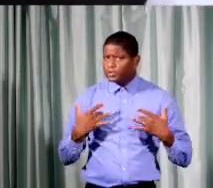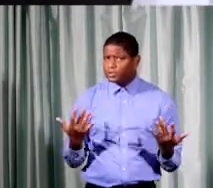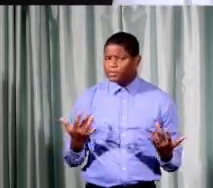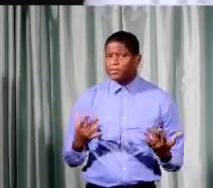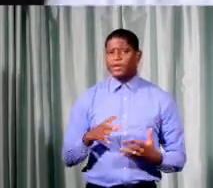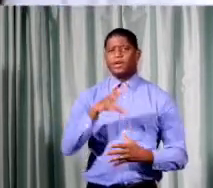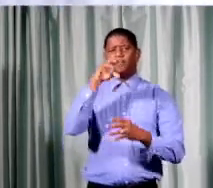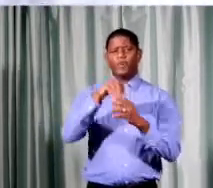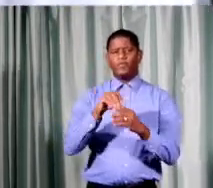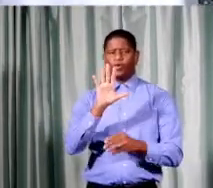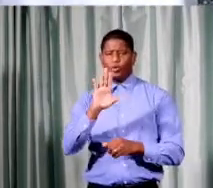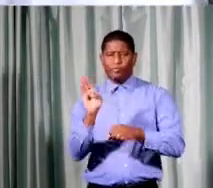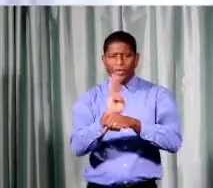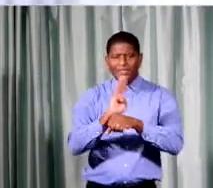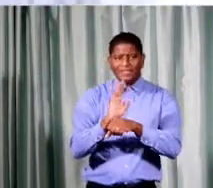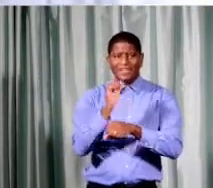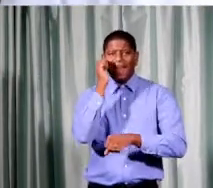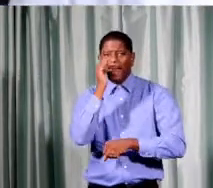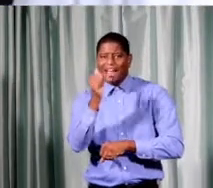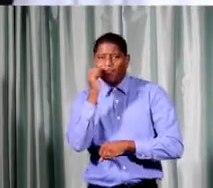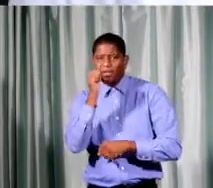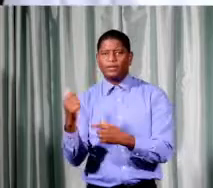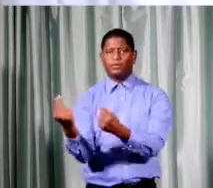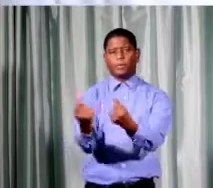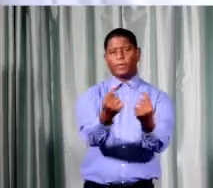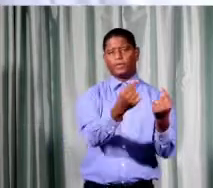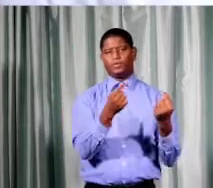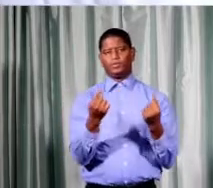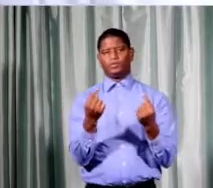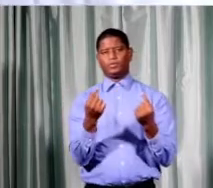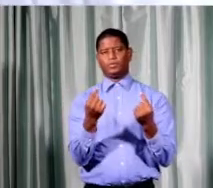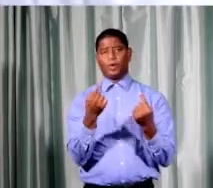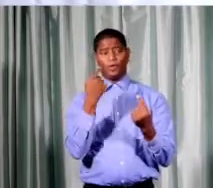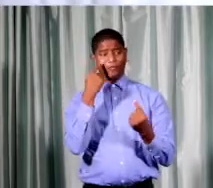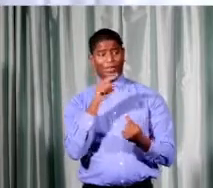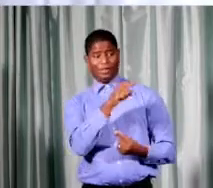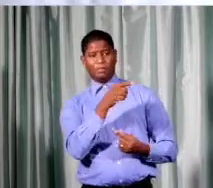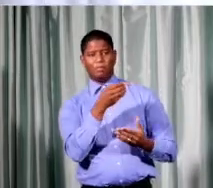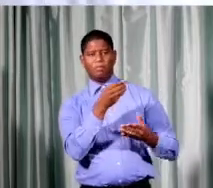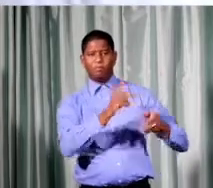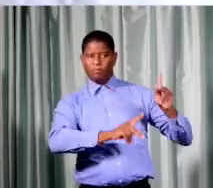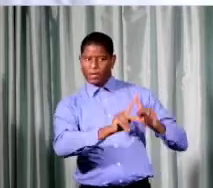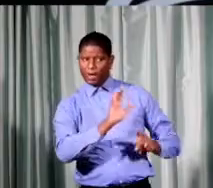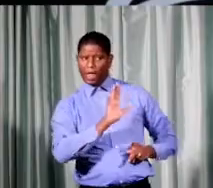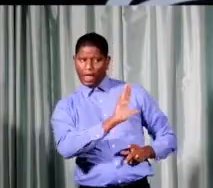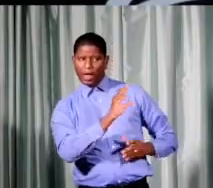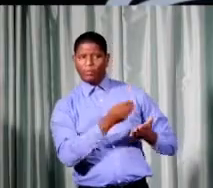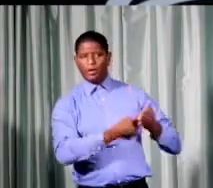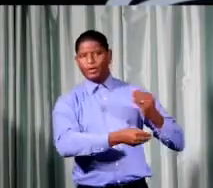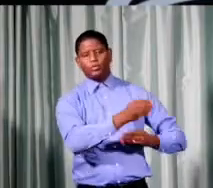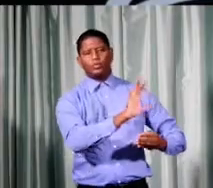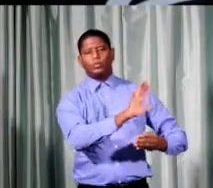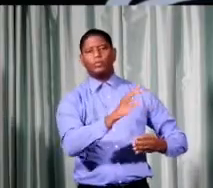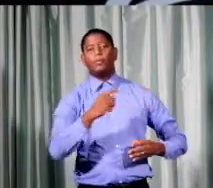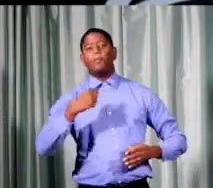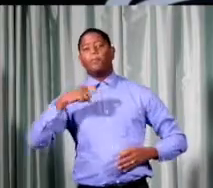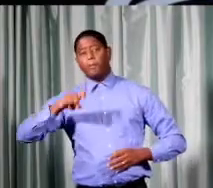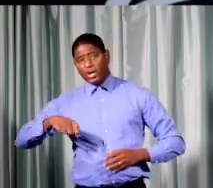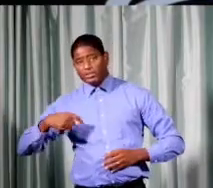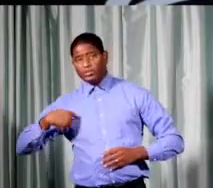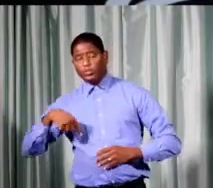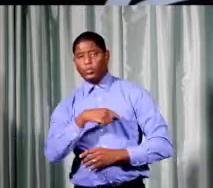finance people deal with. And if you think of finance that way, you understand its importance. The heart